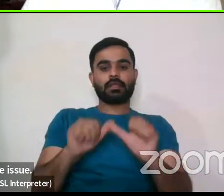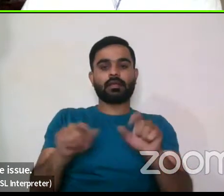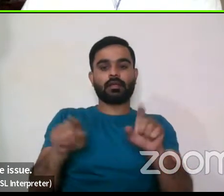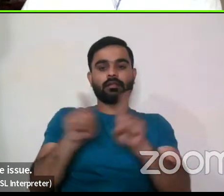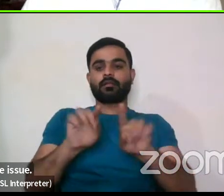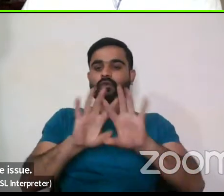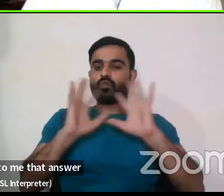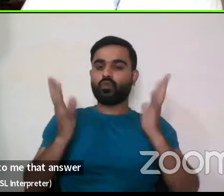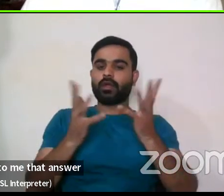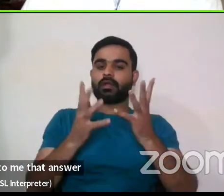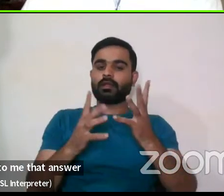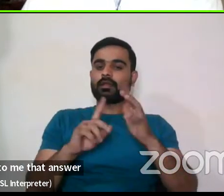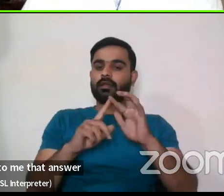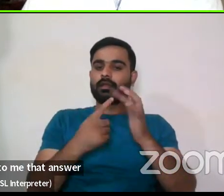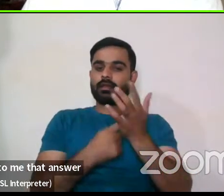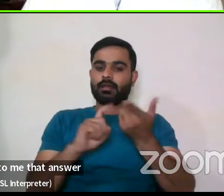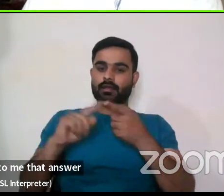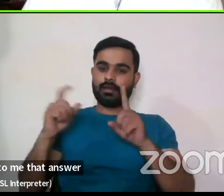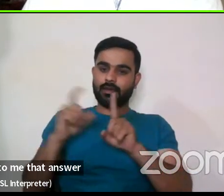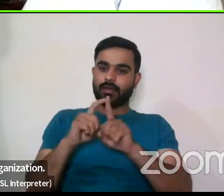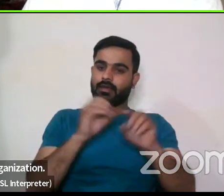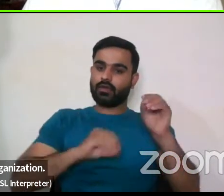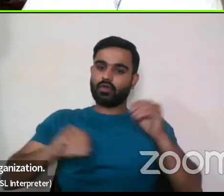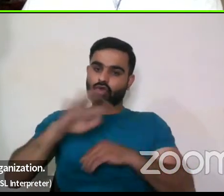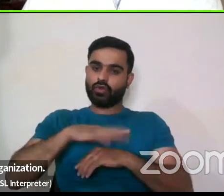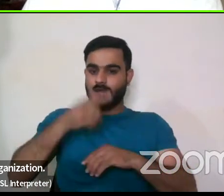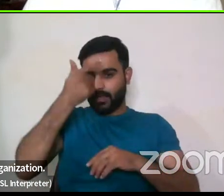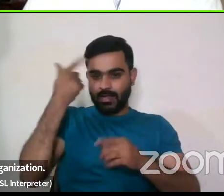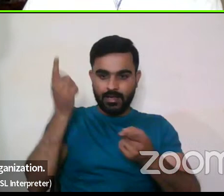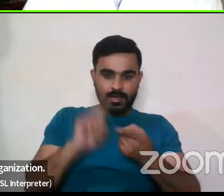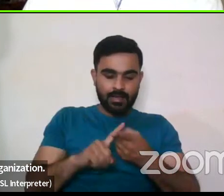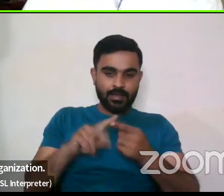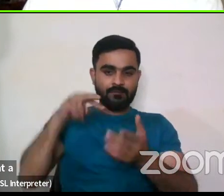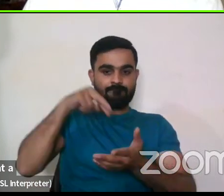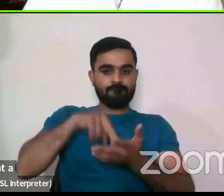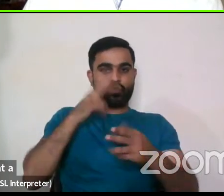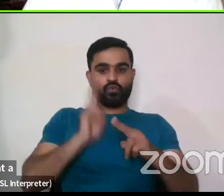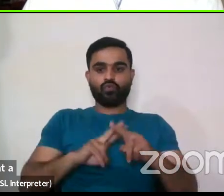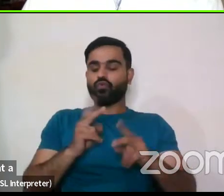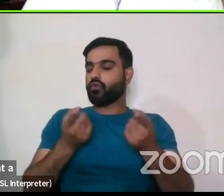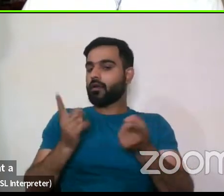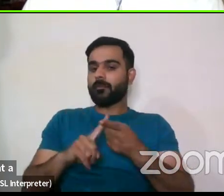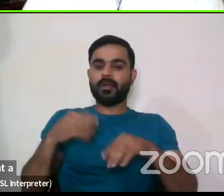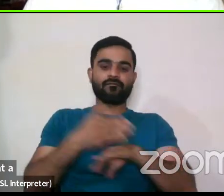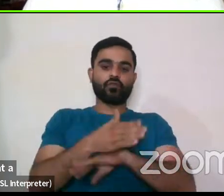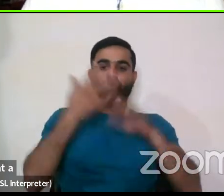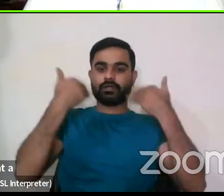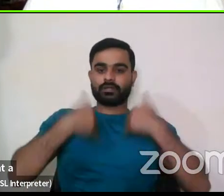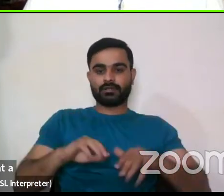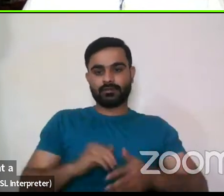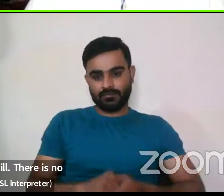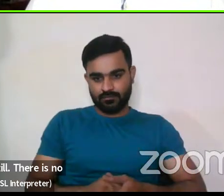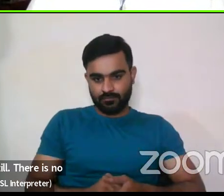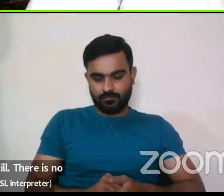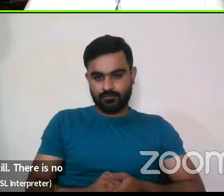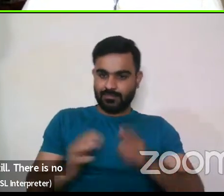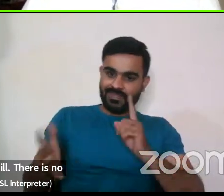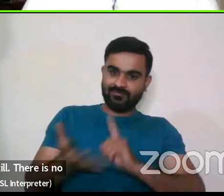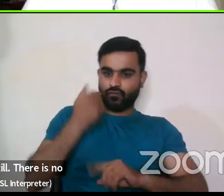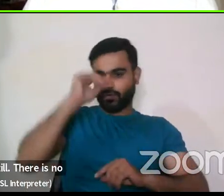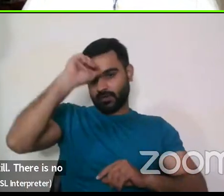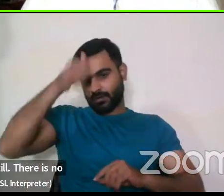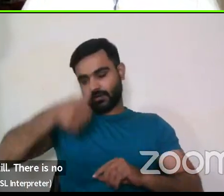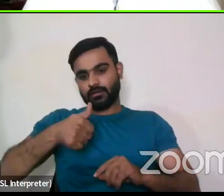World Trade Organization. Now, unfortunately, it's at a standstill. There is no appellate body. I think government of